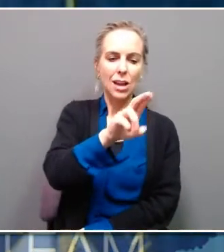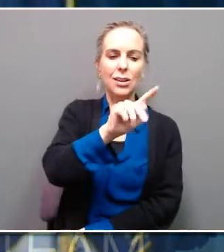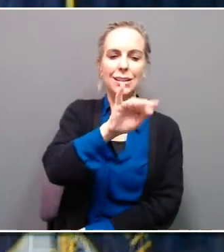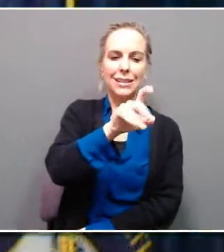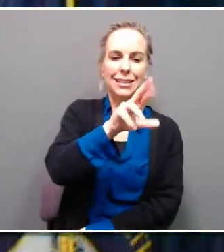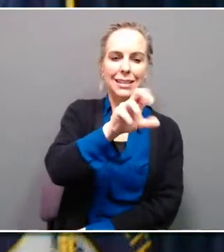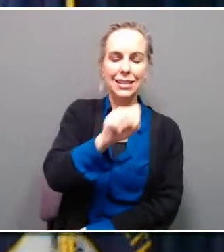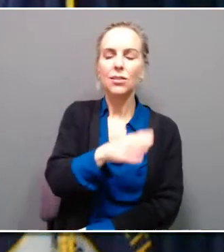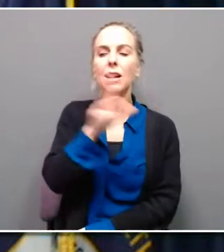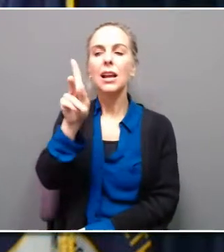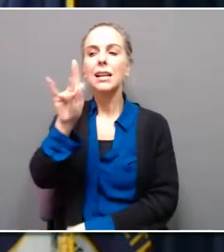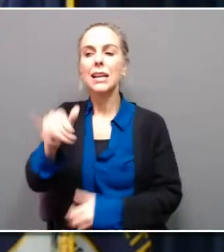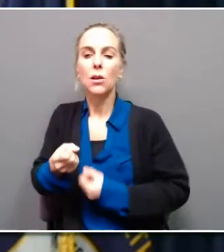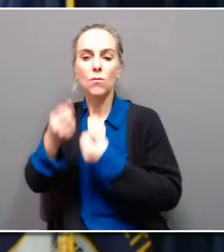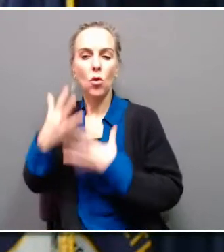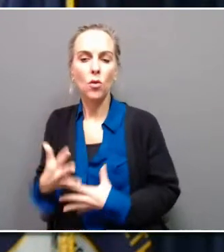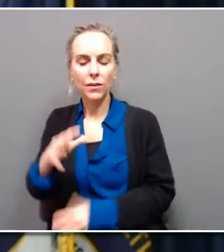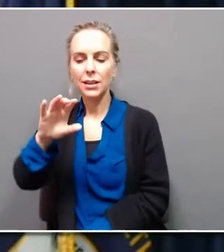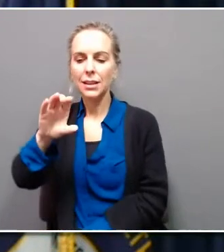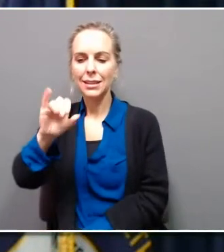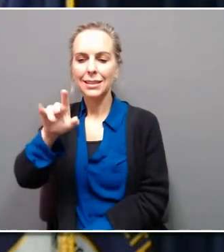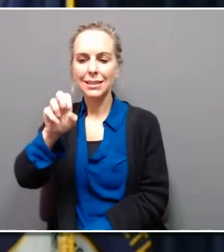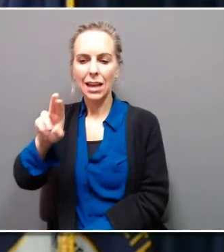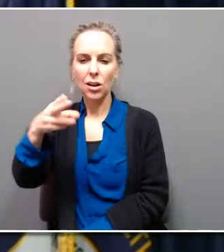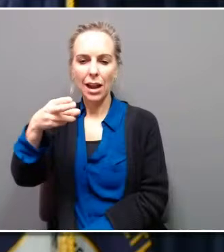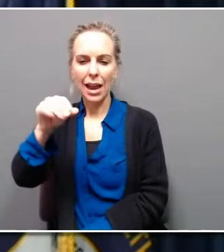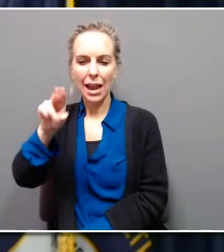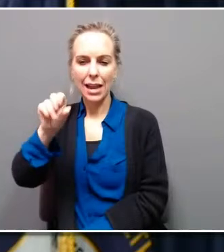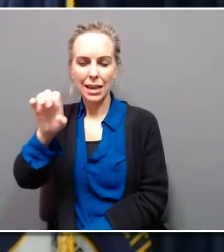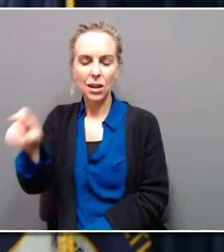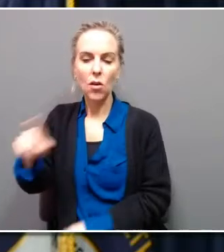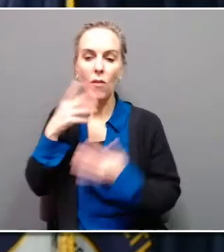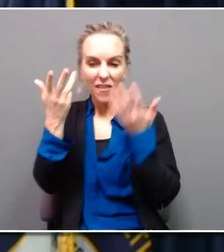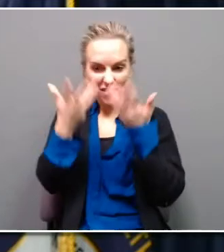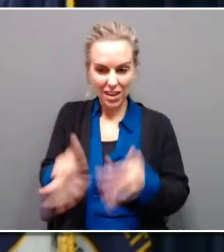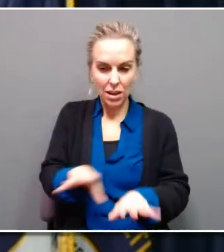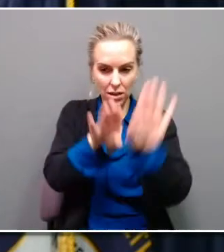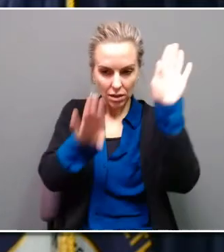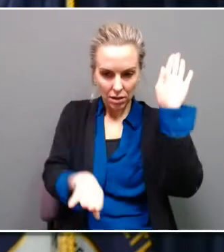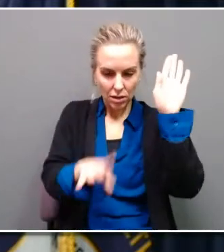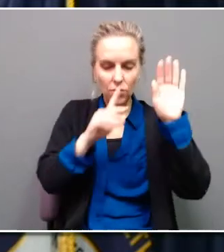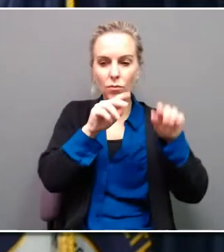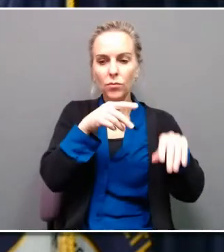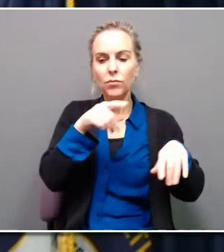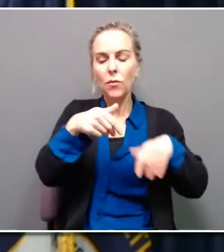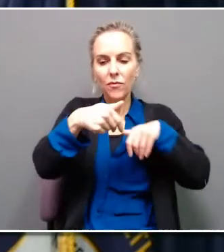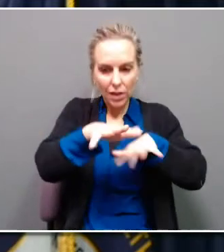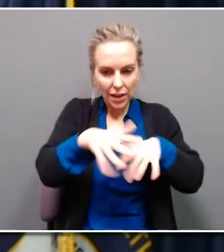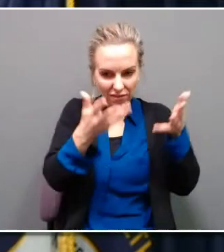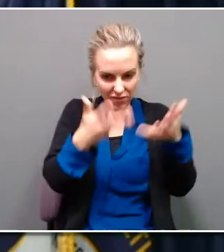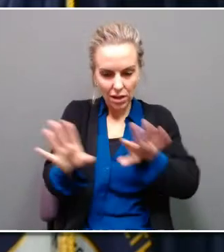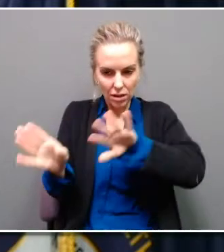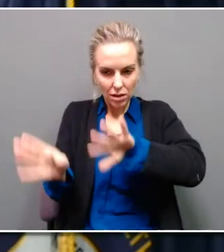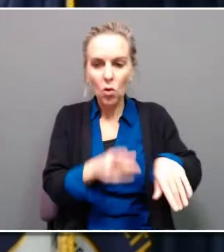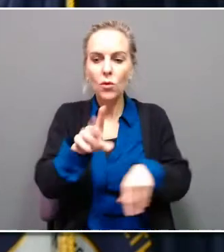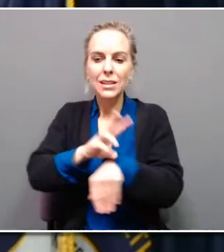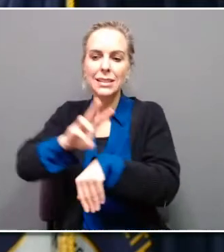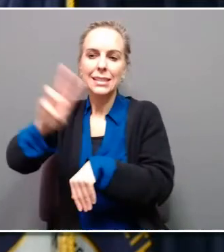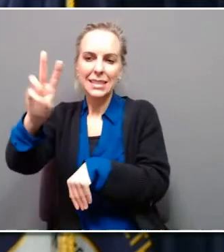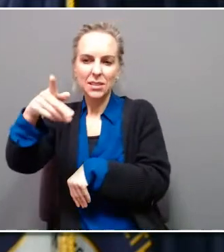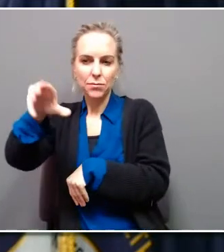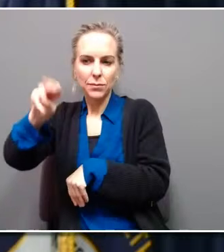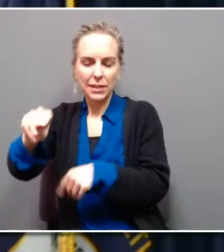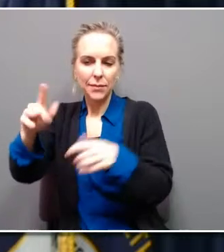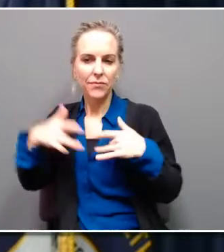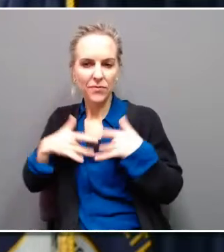House. Following the swearing-in, we will have the Grand March in the Capitol Rotunda at 6 p.m., which will also be on KET.